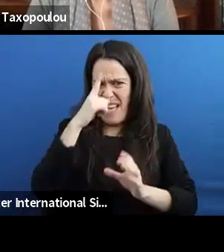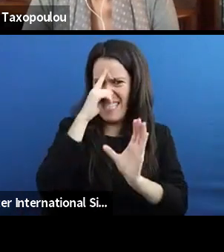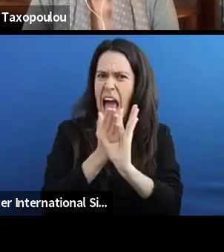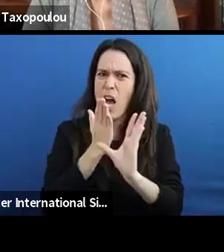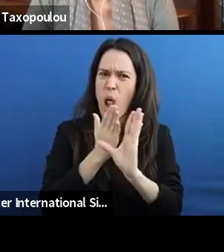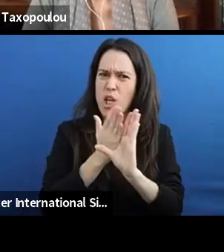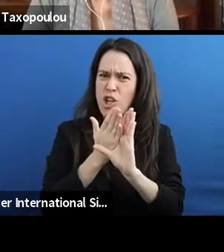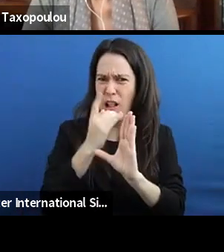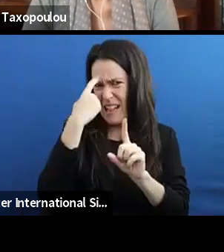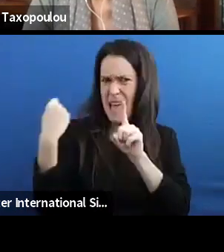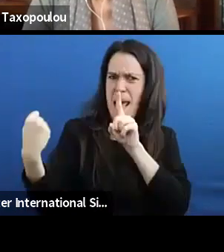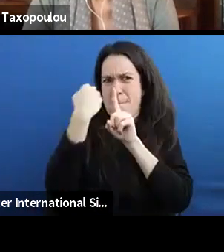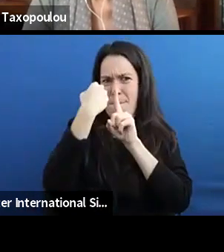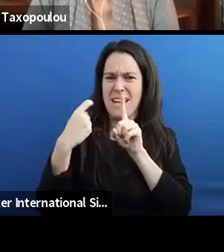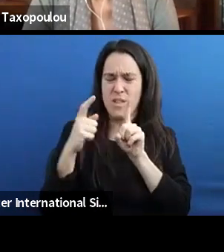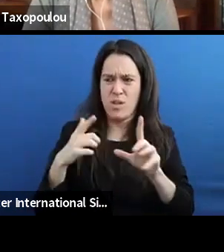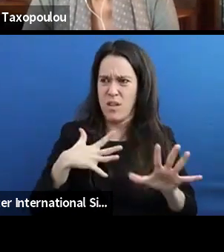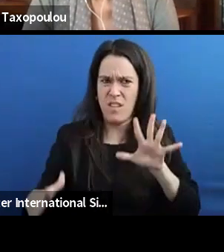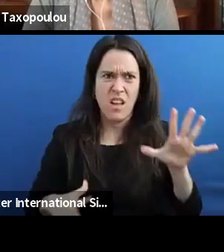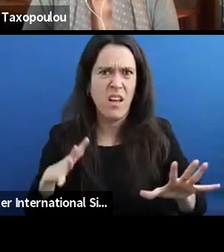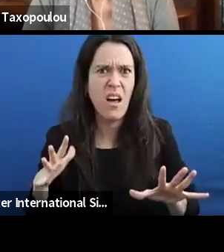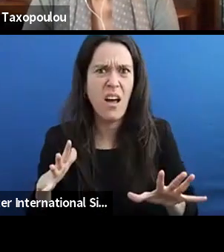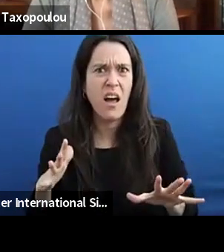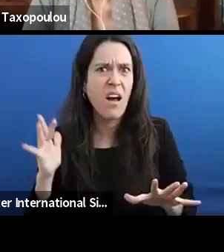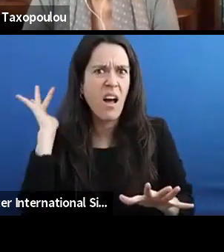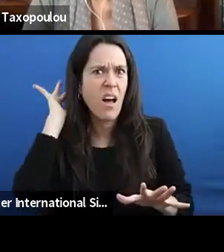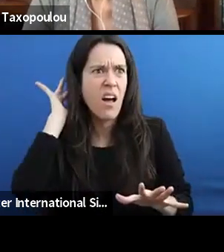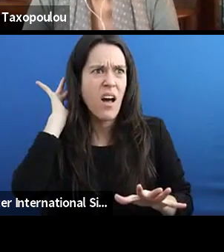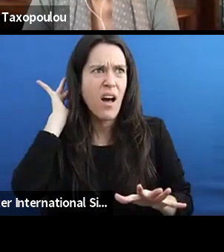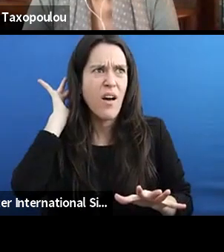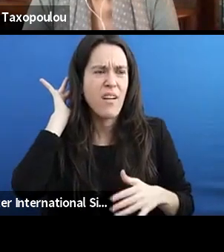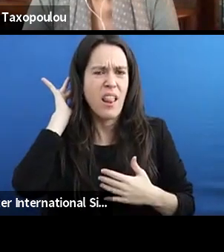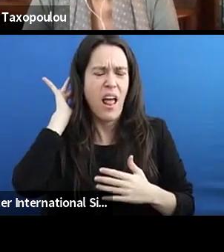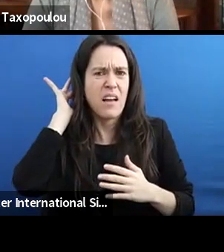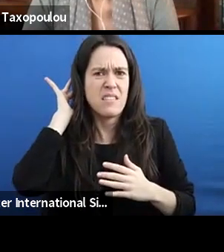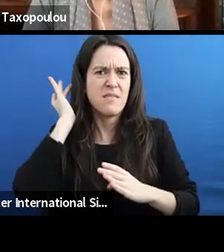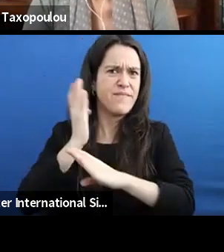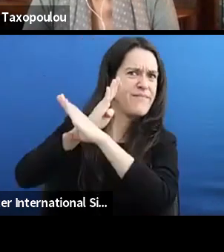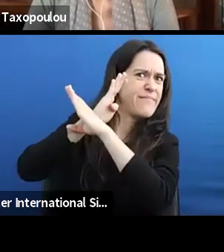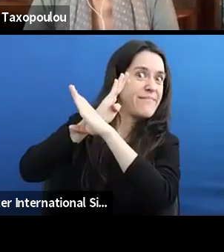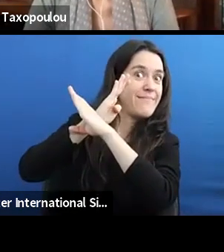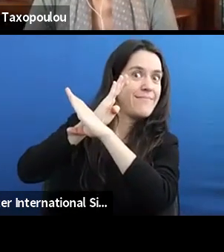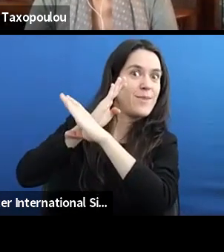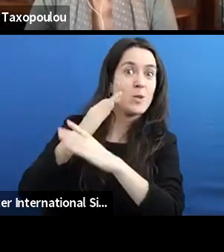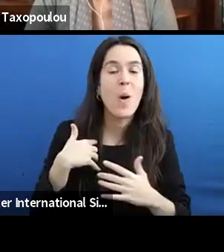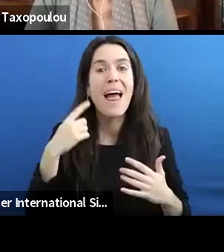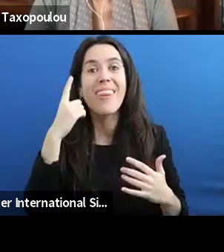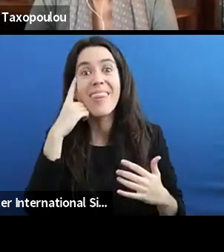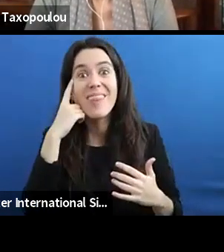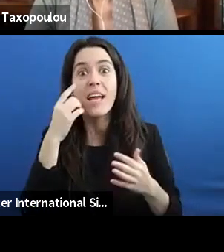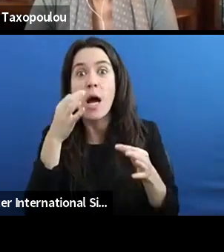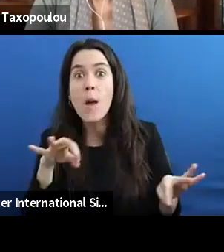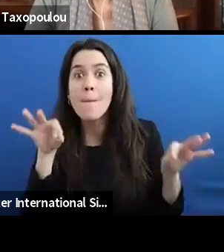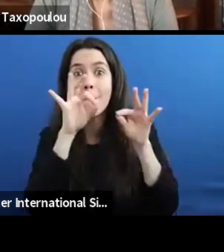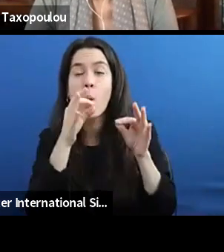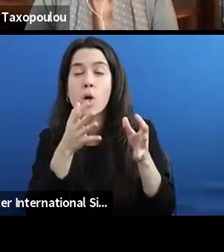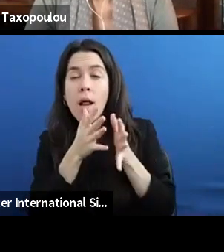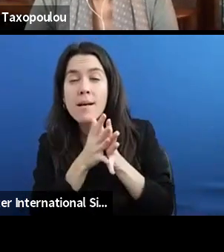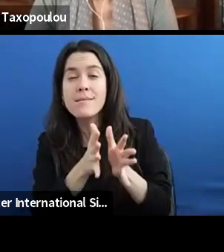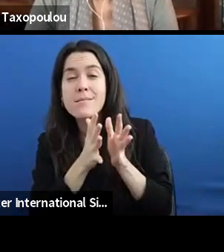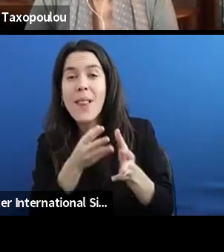psychologically, I think our subconscious really throws this away. So my approach is that it's important to inspire, to be